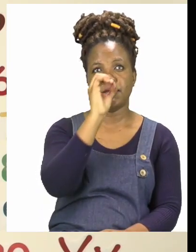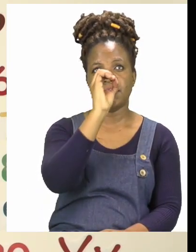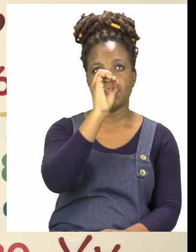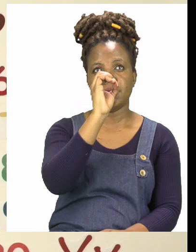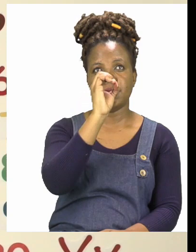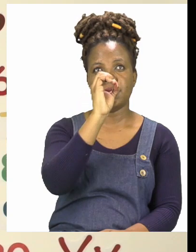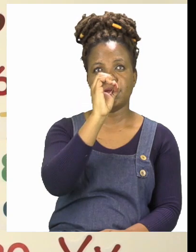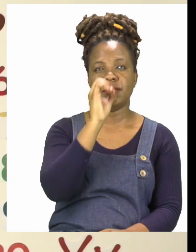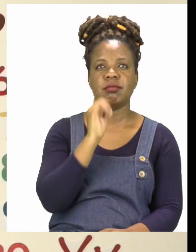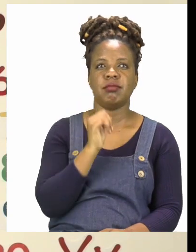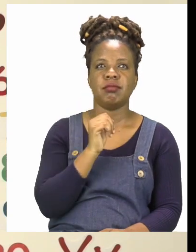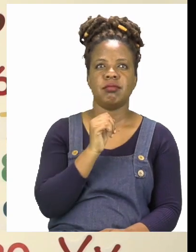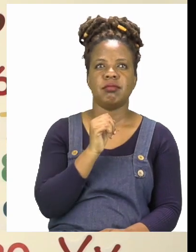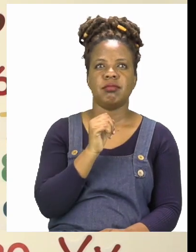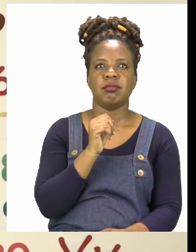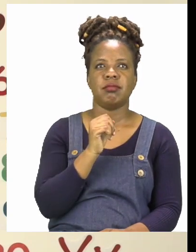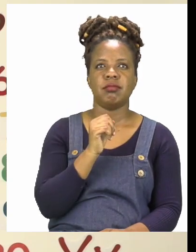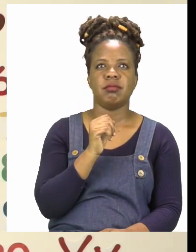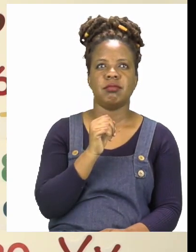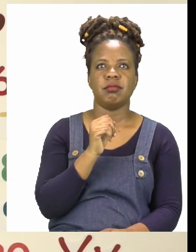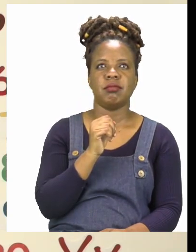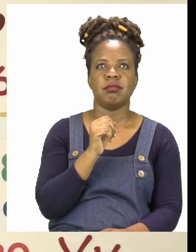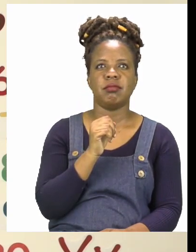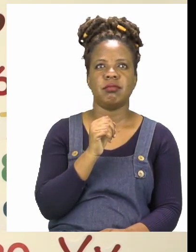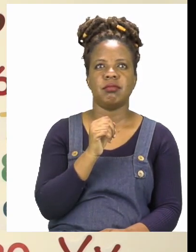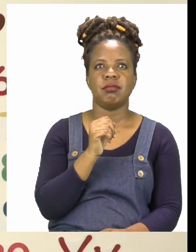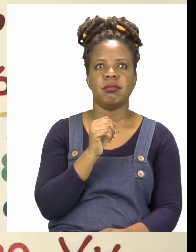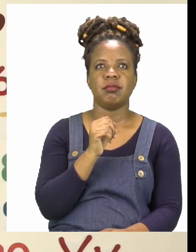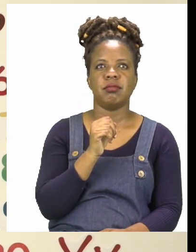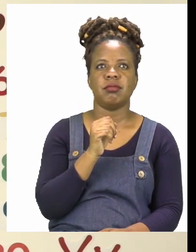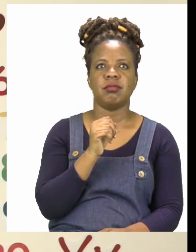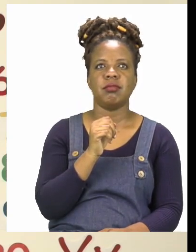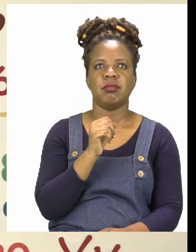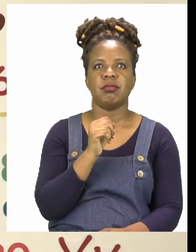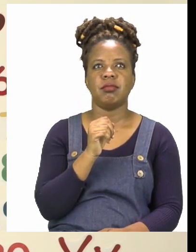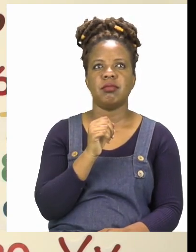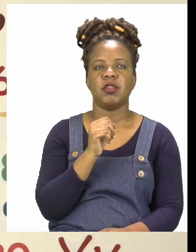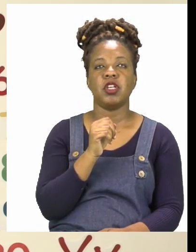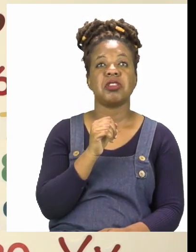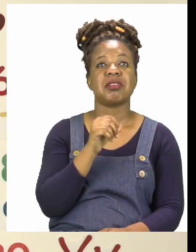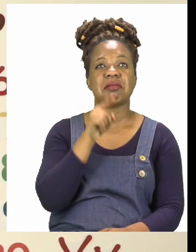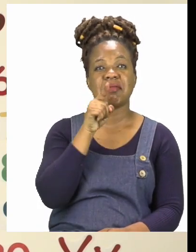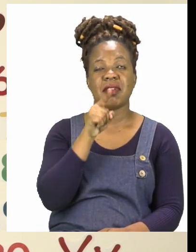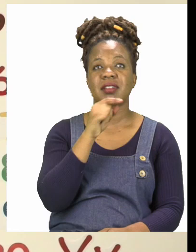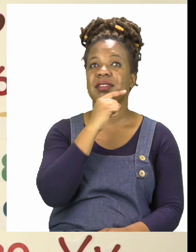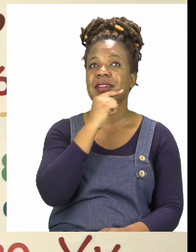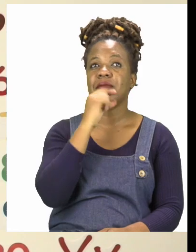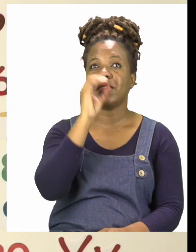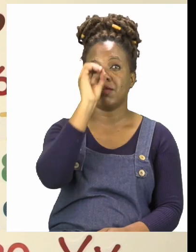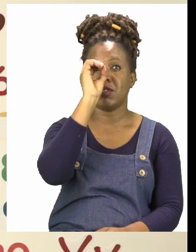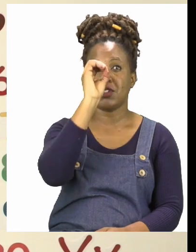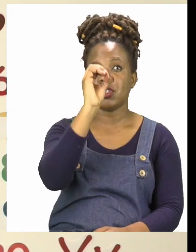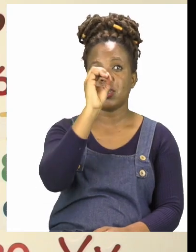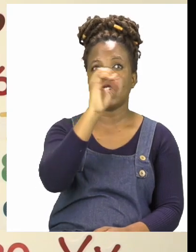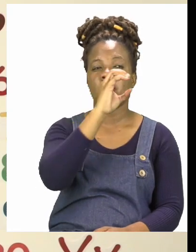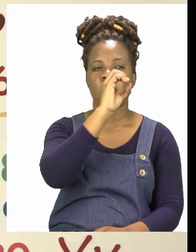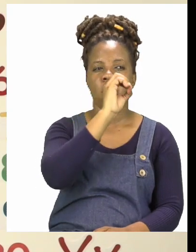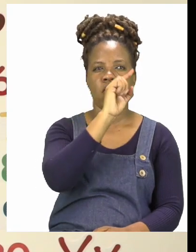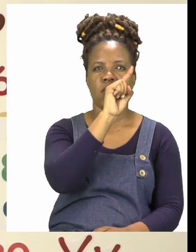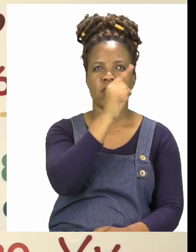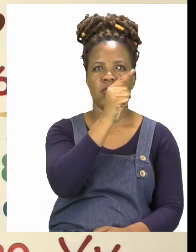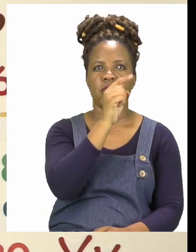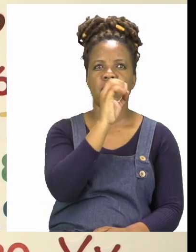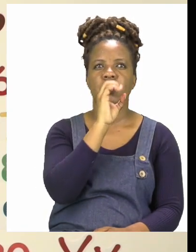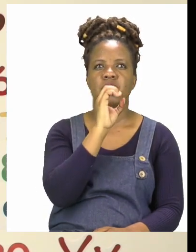a special name for that 0, and that one is o'clock. So we know that when the minute